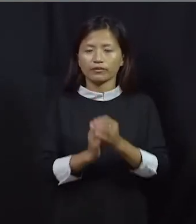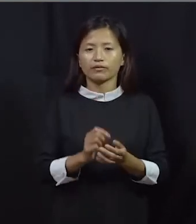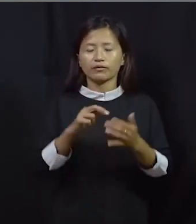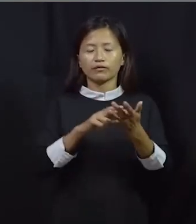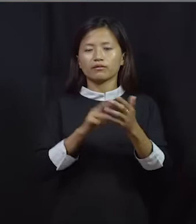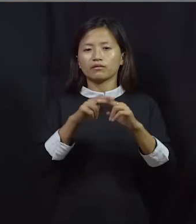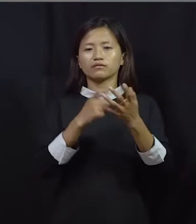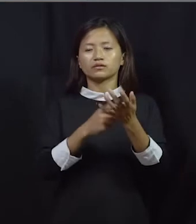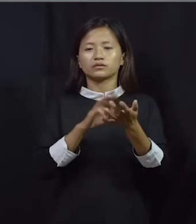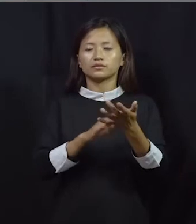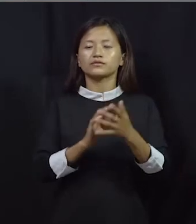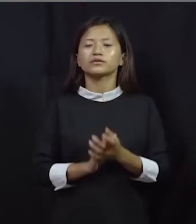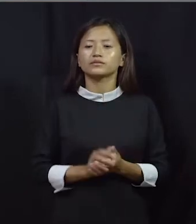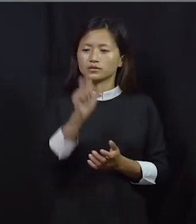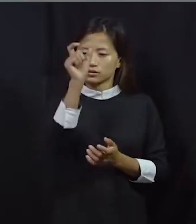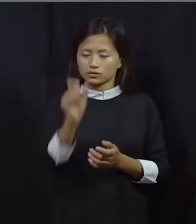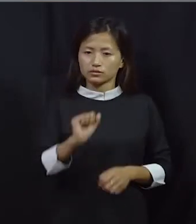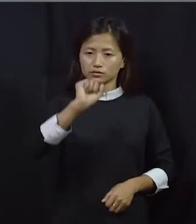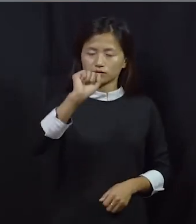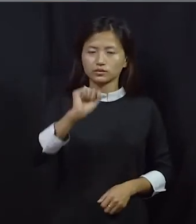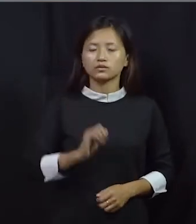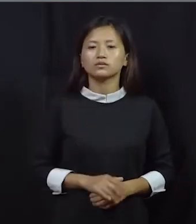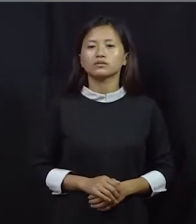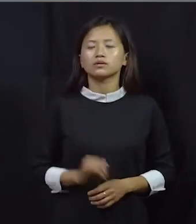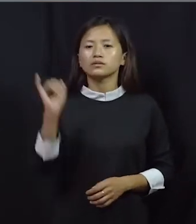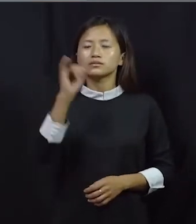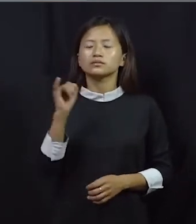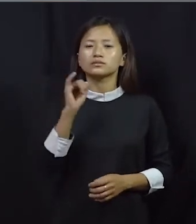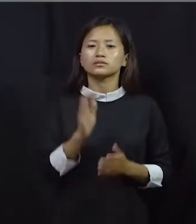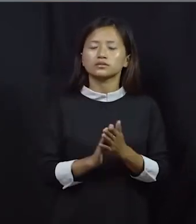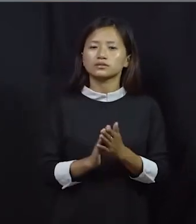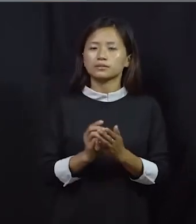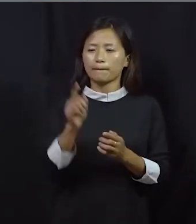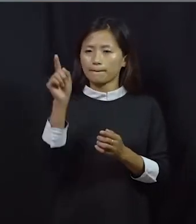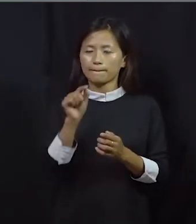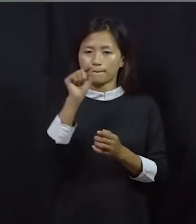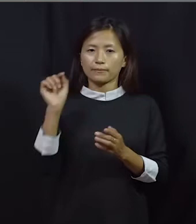individual own. So in this case, 6% of interest